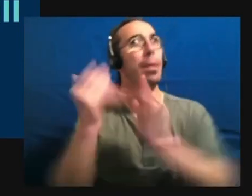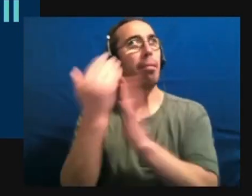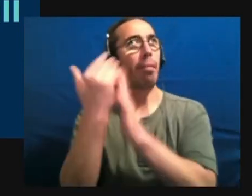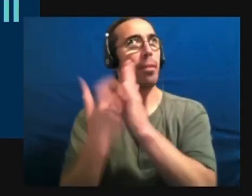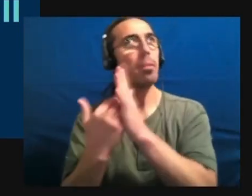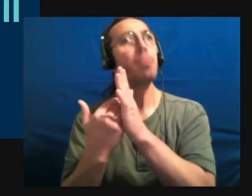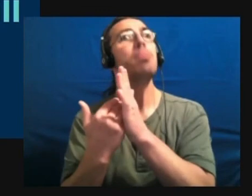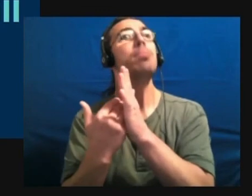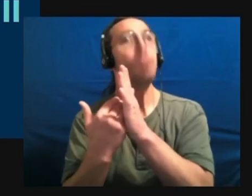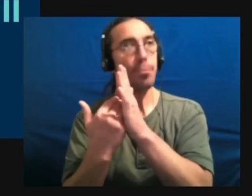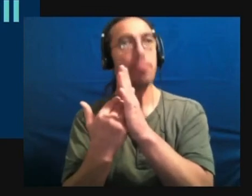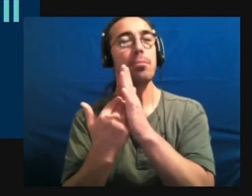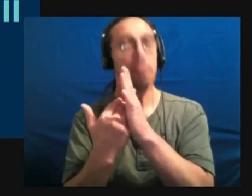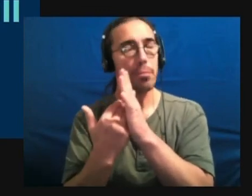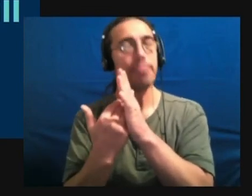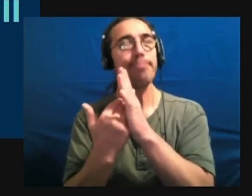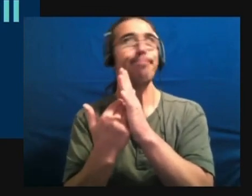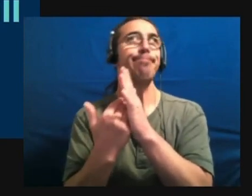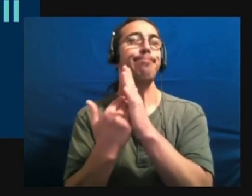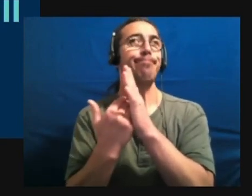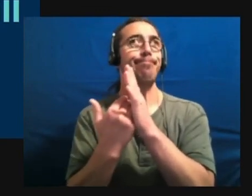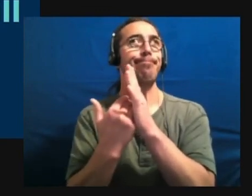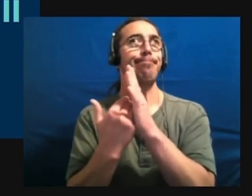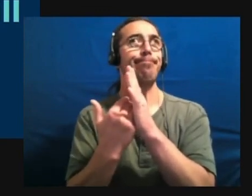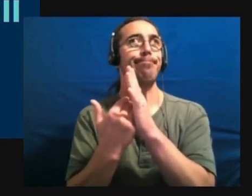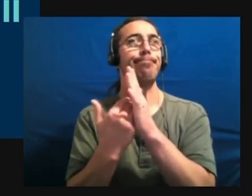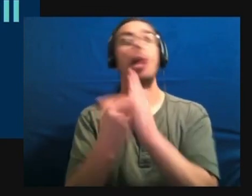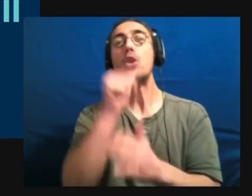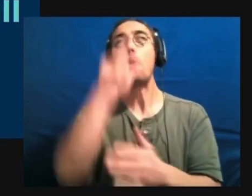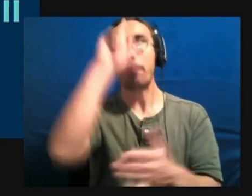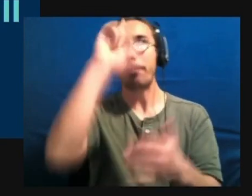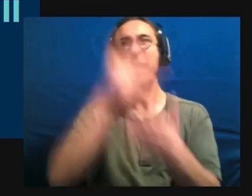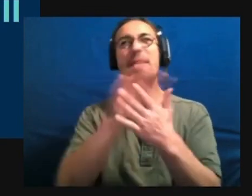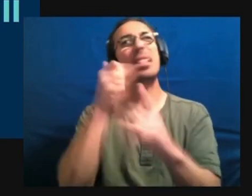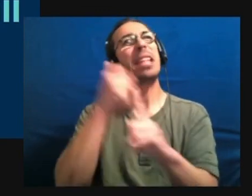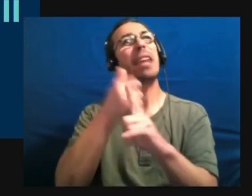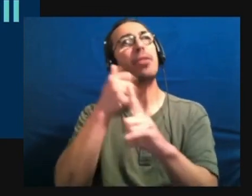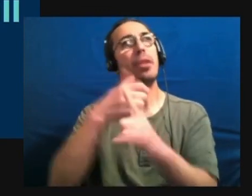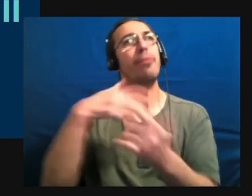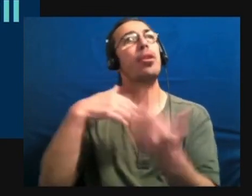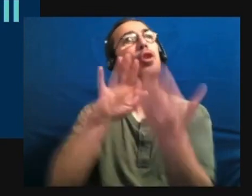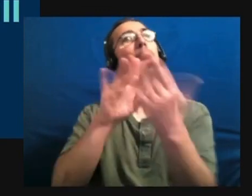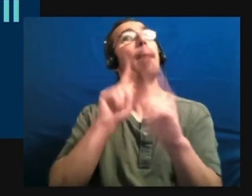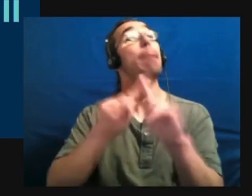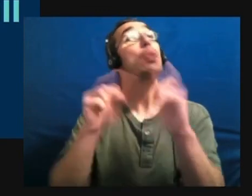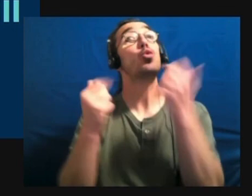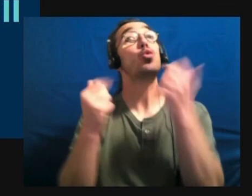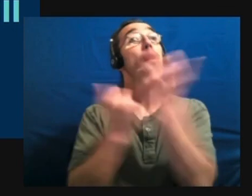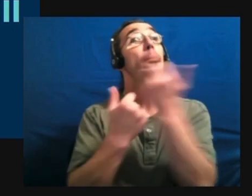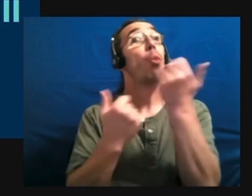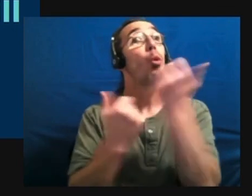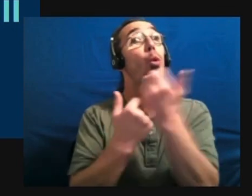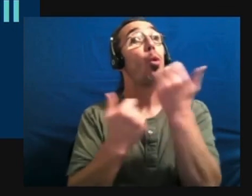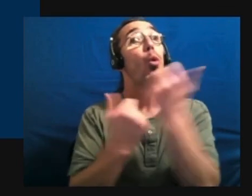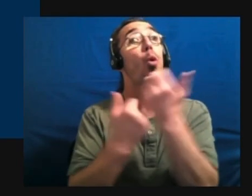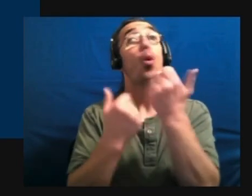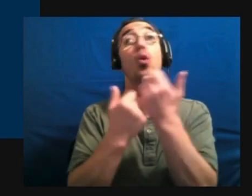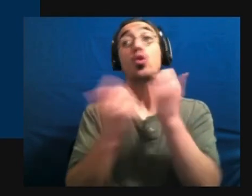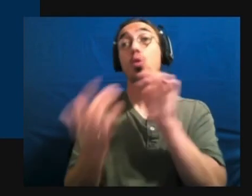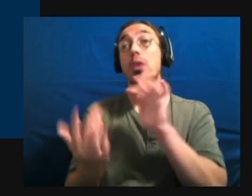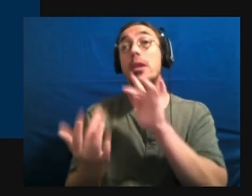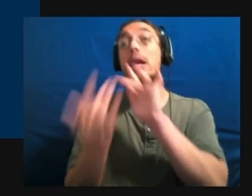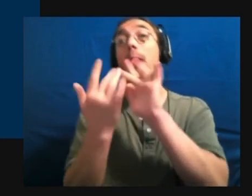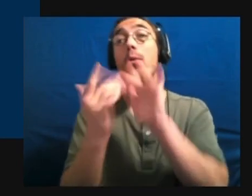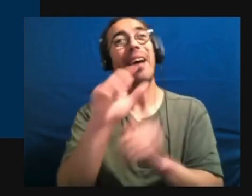again, I don't perceive it to be an intervention, but rather a support of having access to AAC or whatever